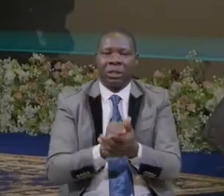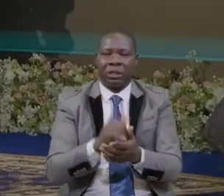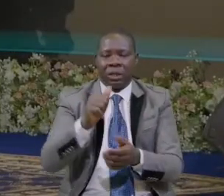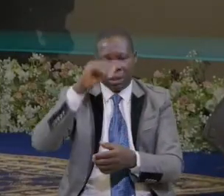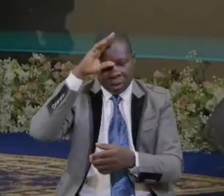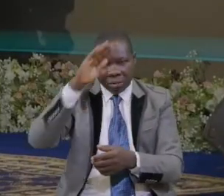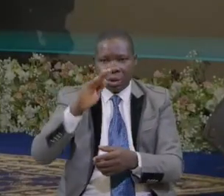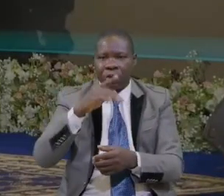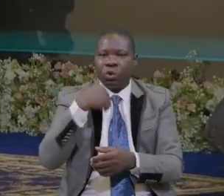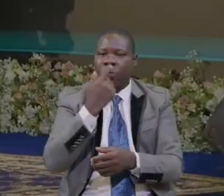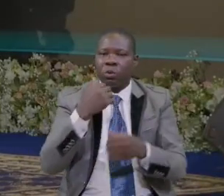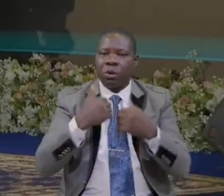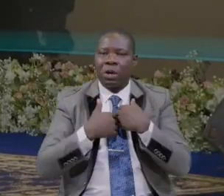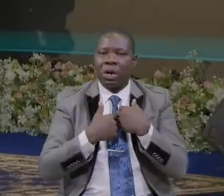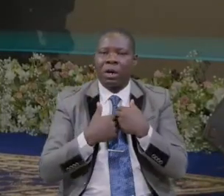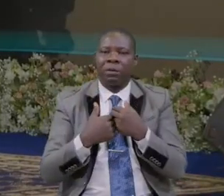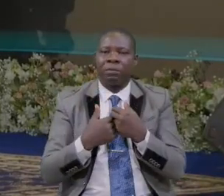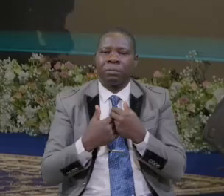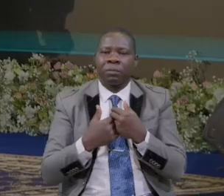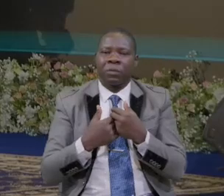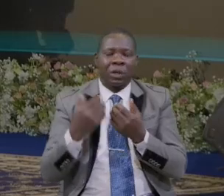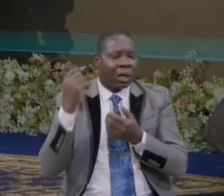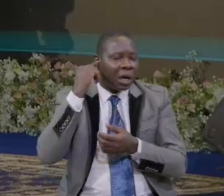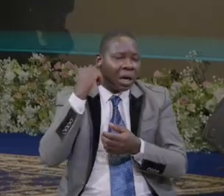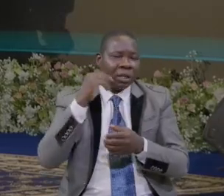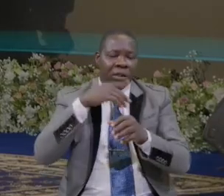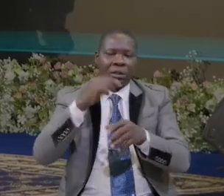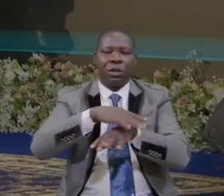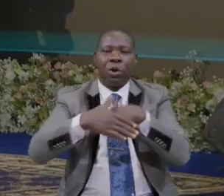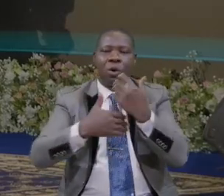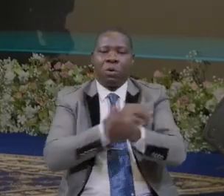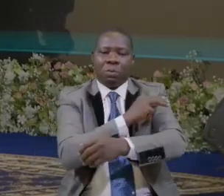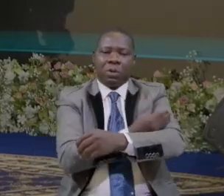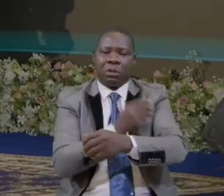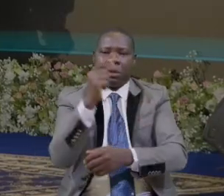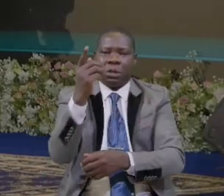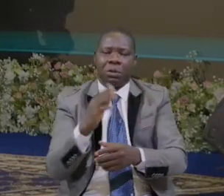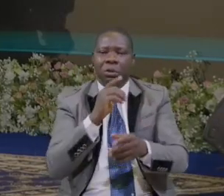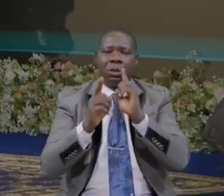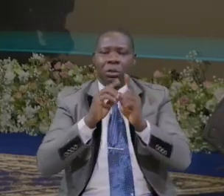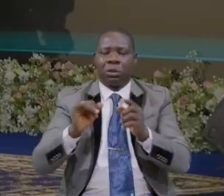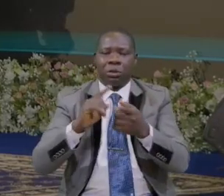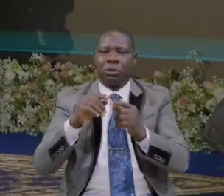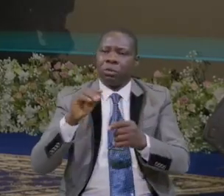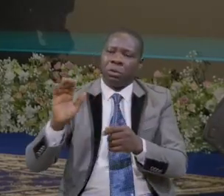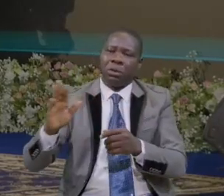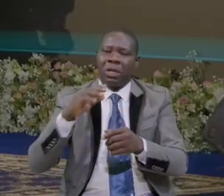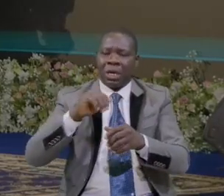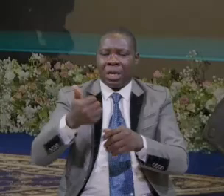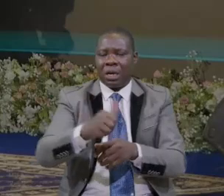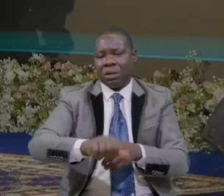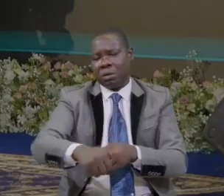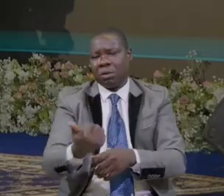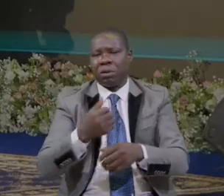the Almighty God talking to him, any other voice that speaks after that